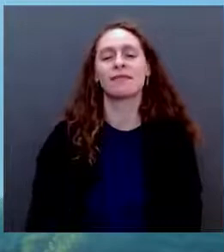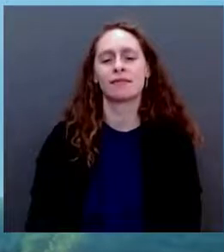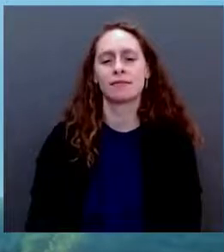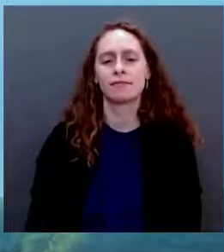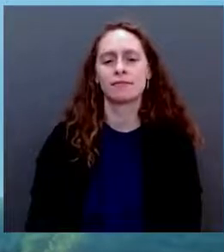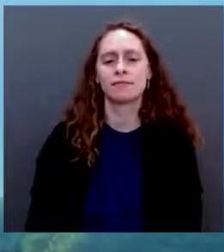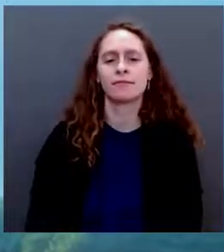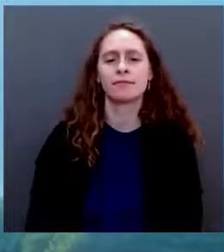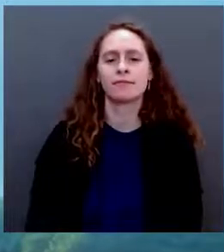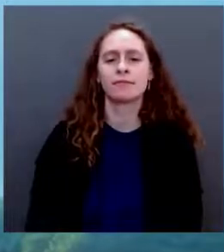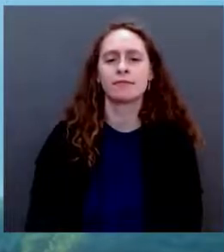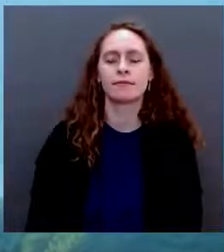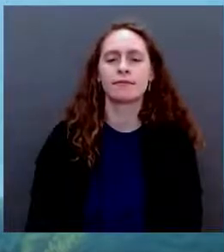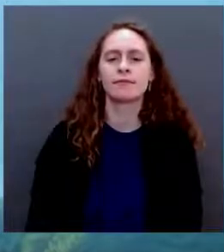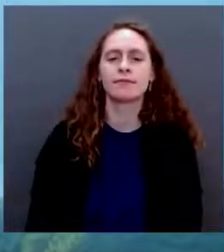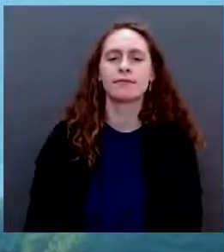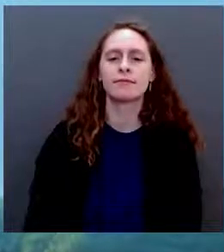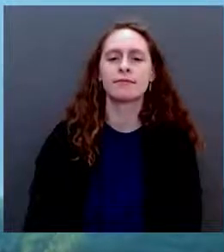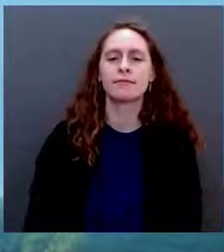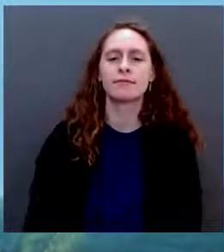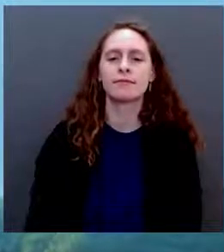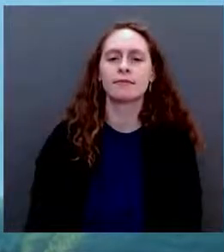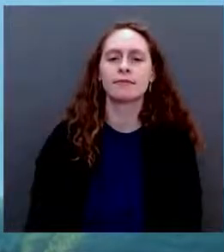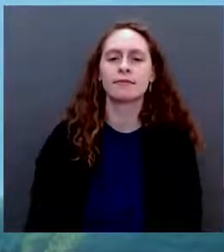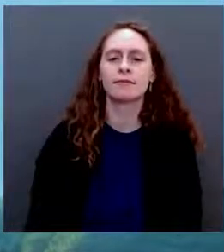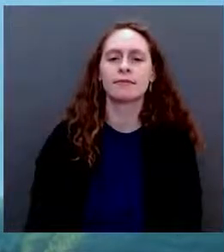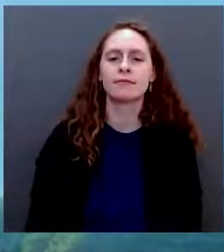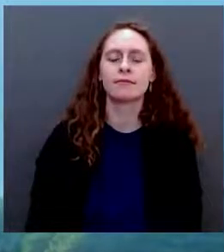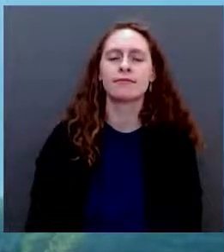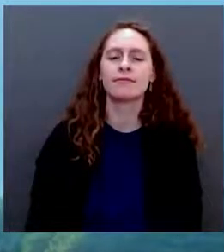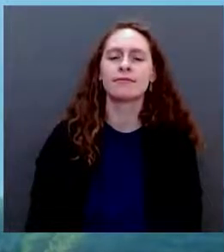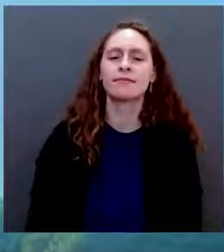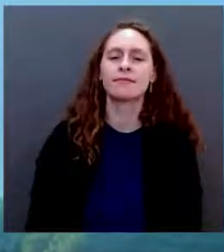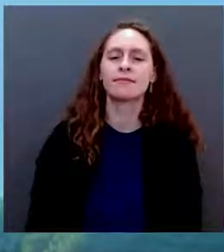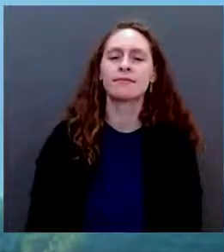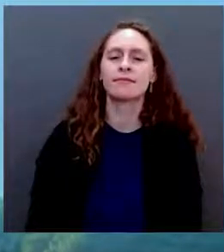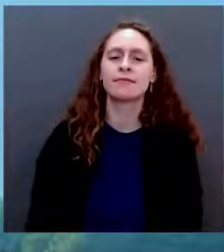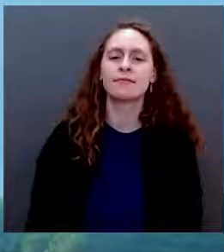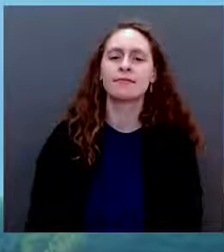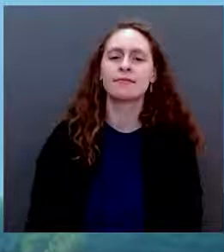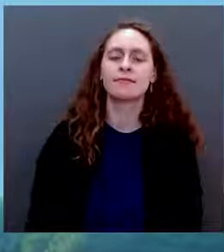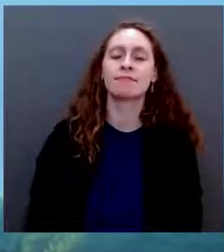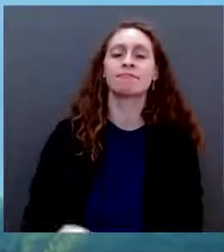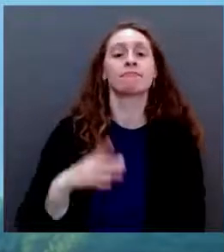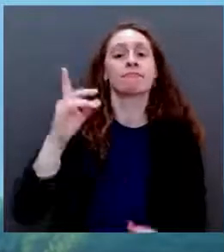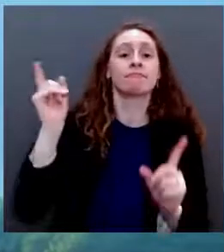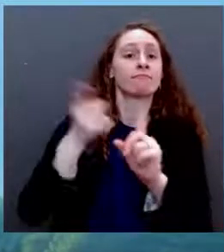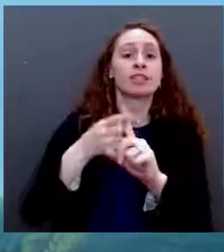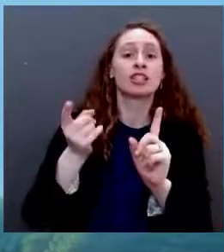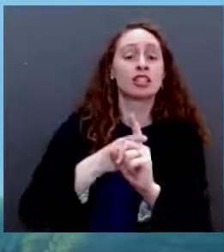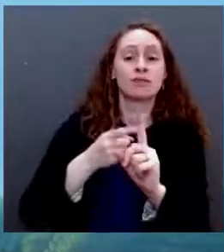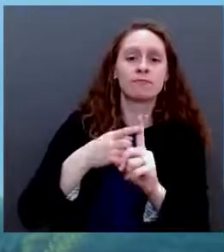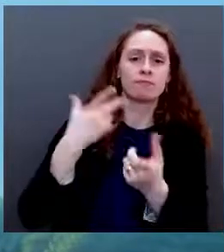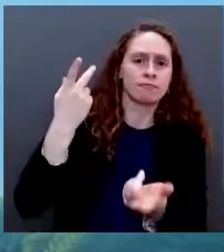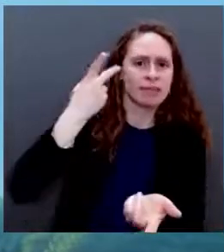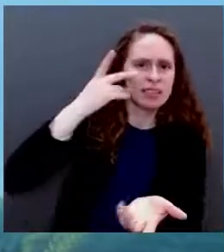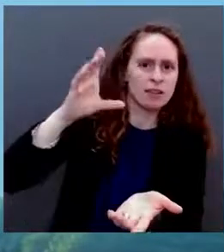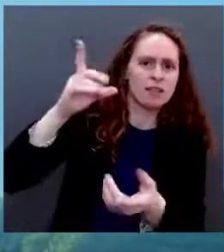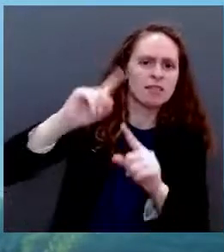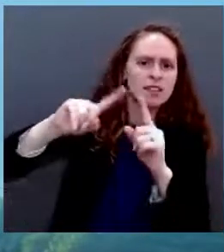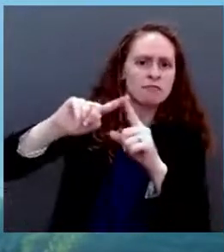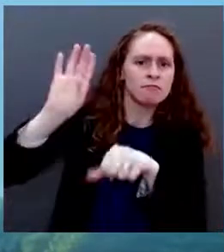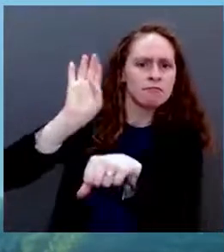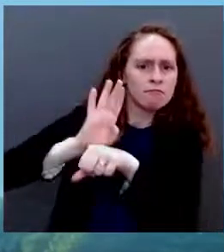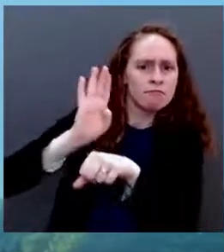and inventory on the farm. 2nd, the lack of operational control that belongs in the hands of the farmers. And 3rd is